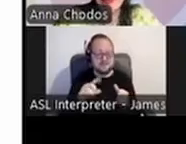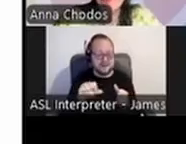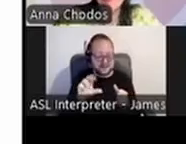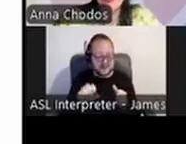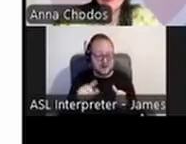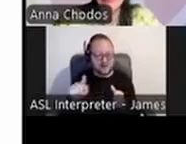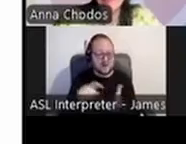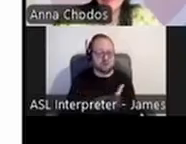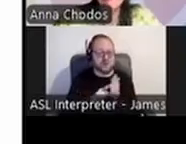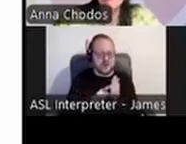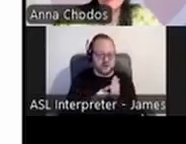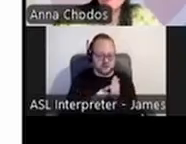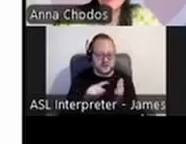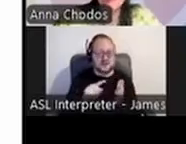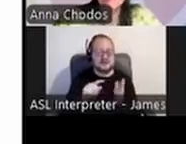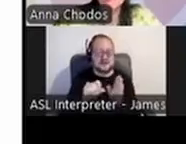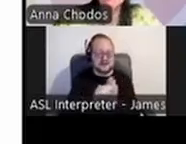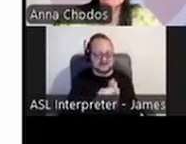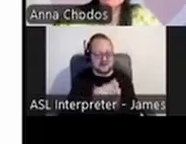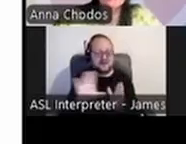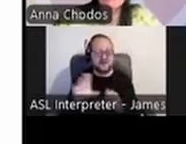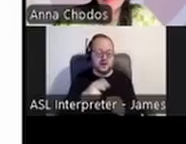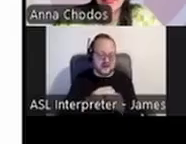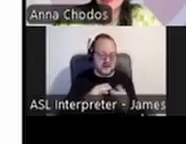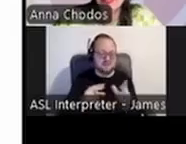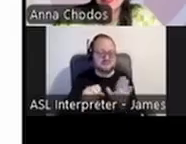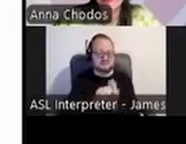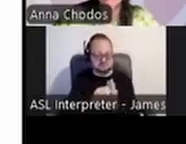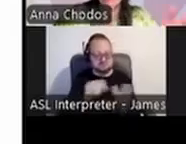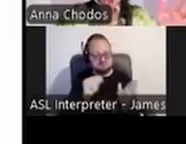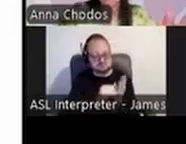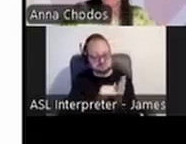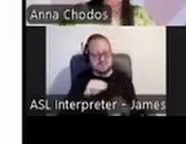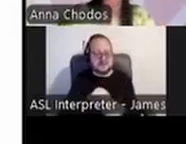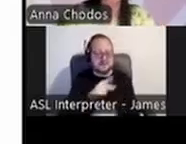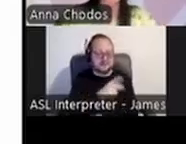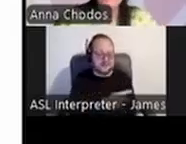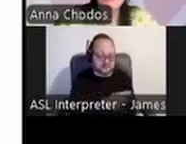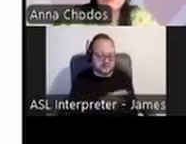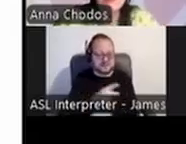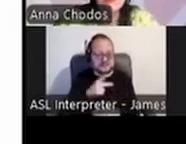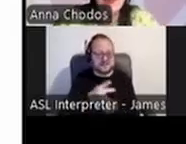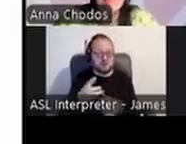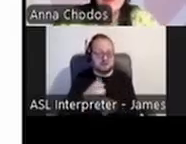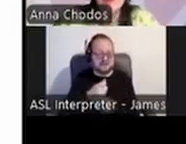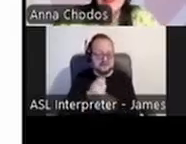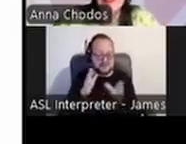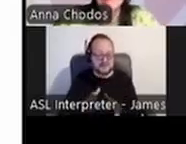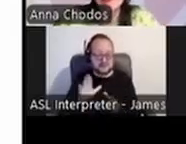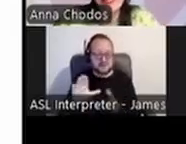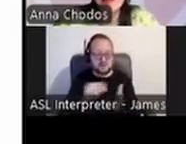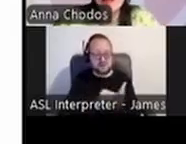their names be documented in the care recipient's record, and that they have an assessment